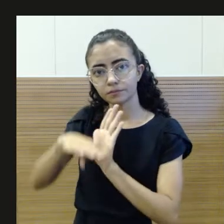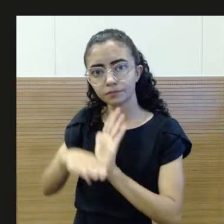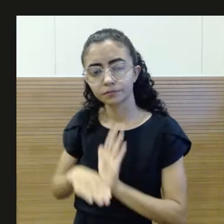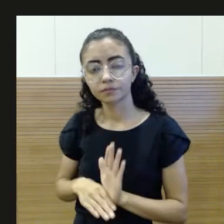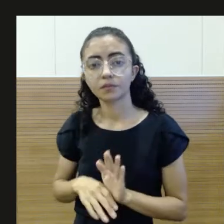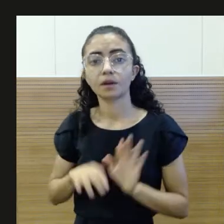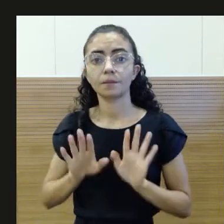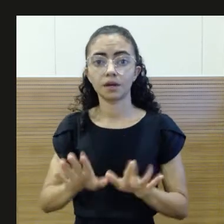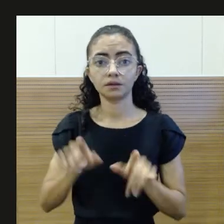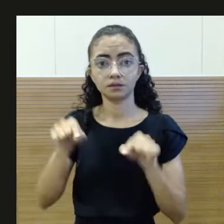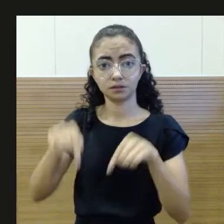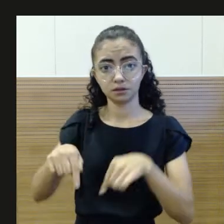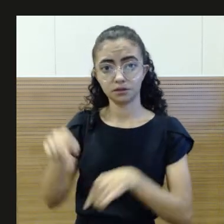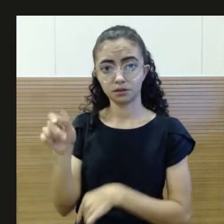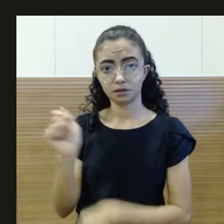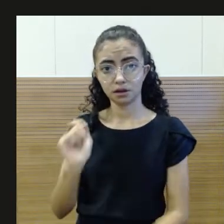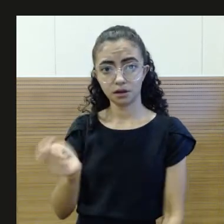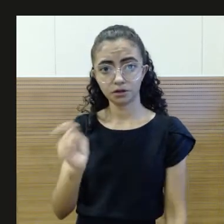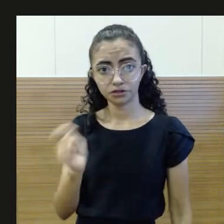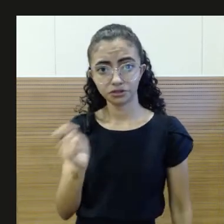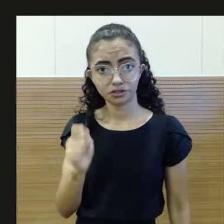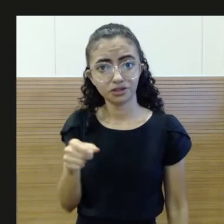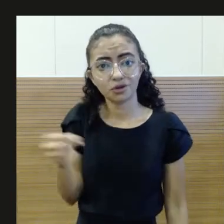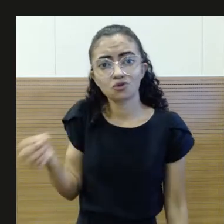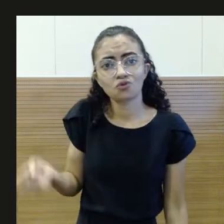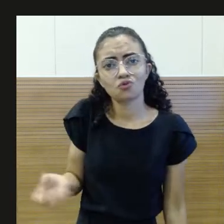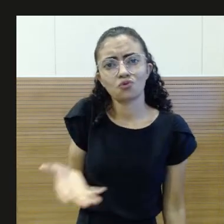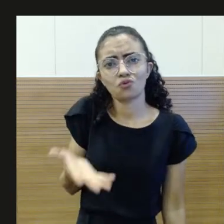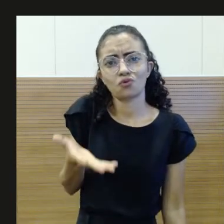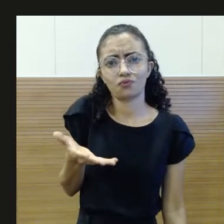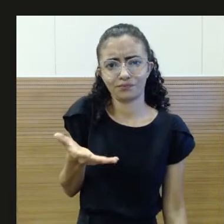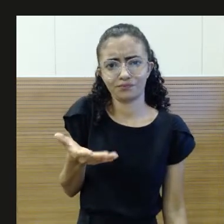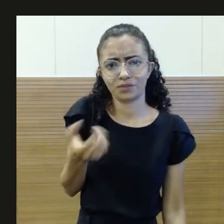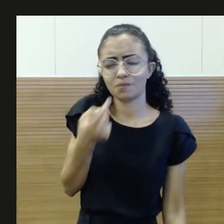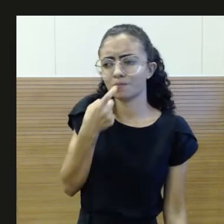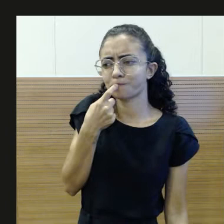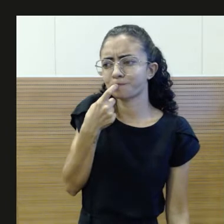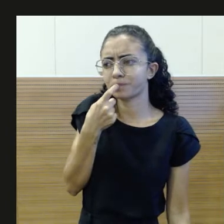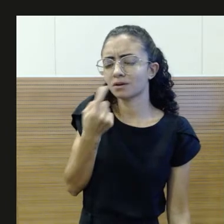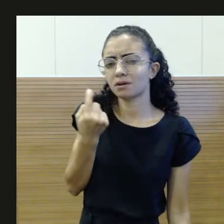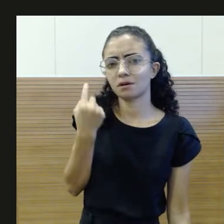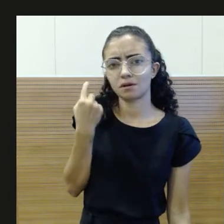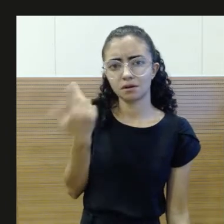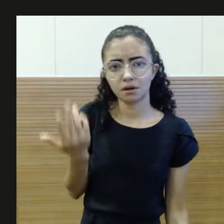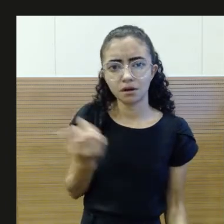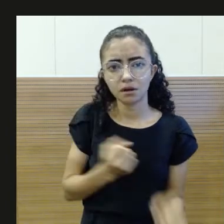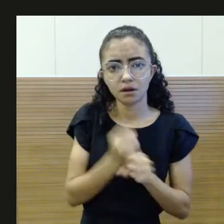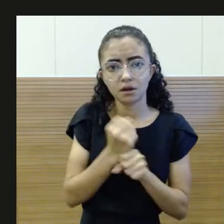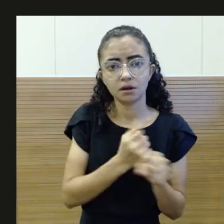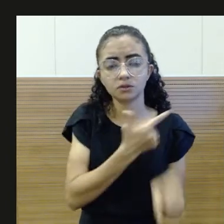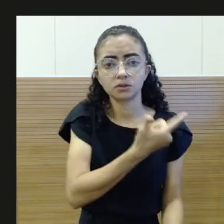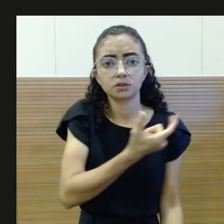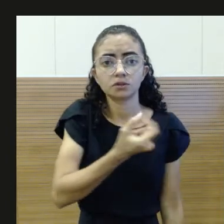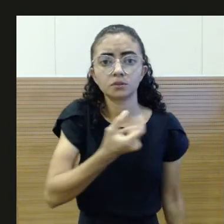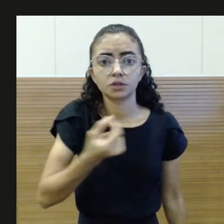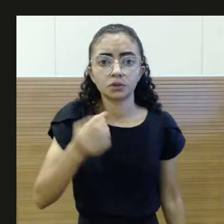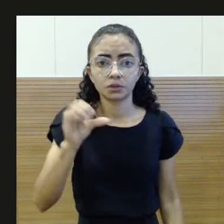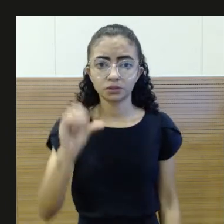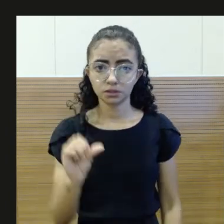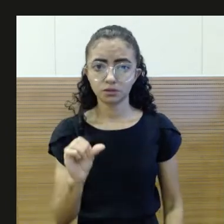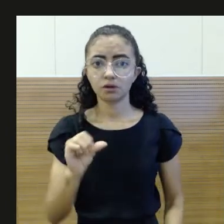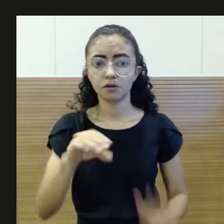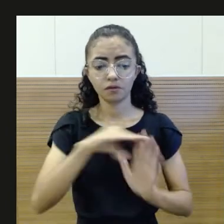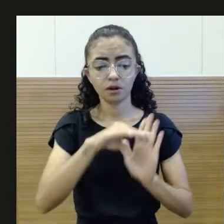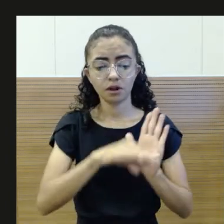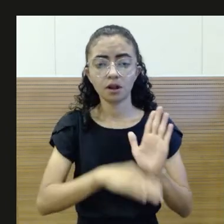the messages in the day-to-day basis, we're talking about 10 messages that go